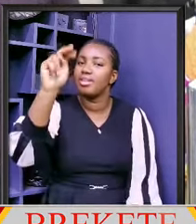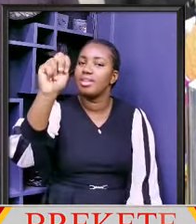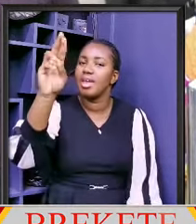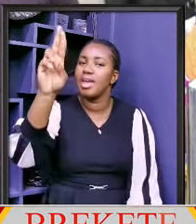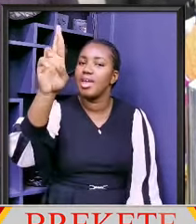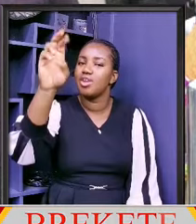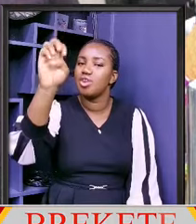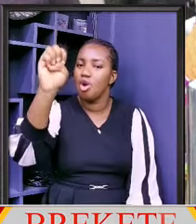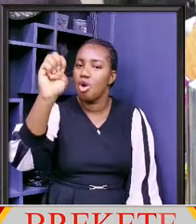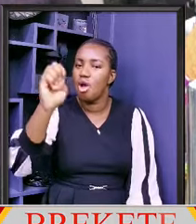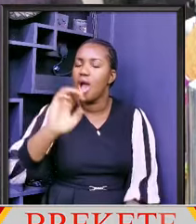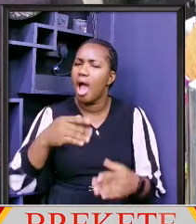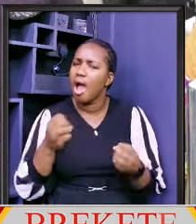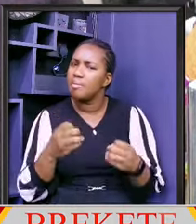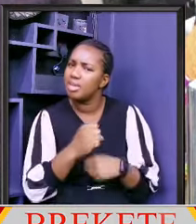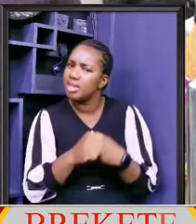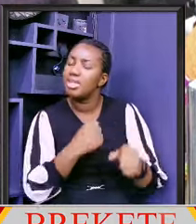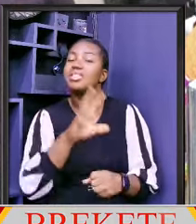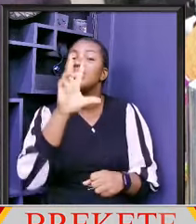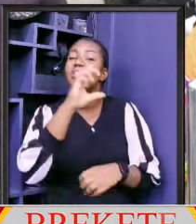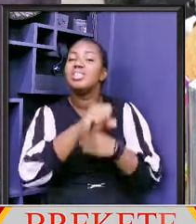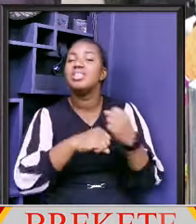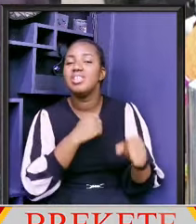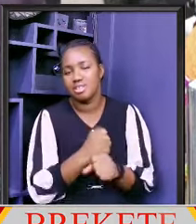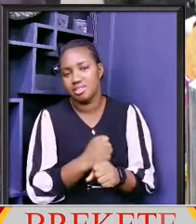first president. How many years? 3 years.